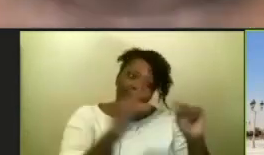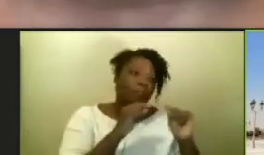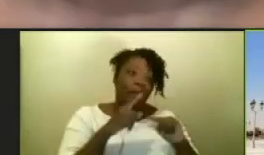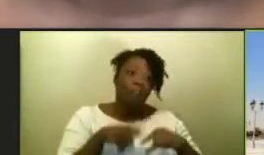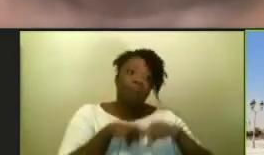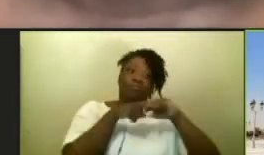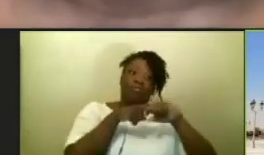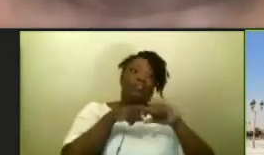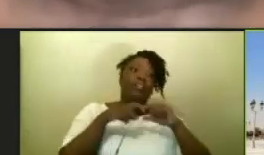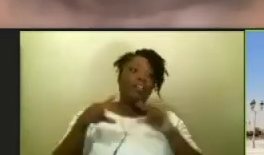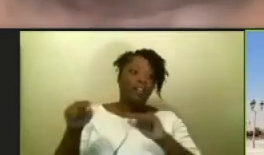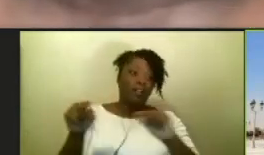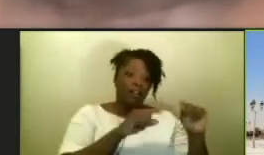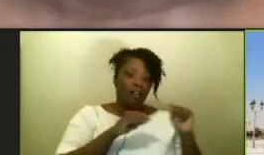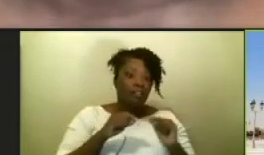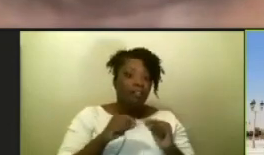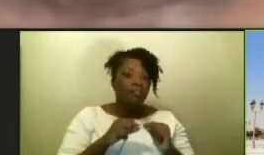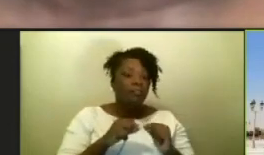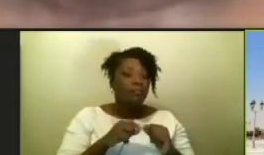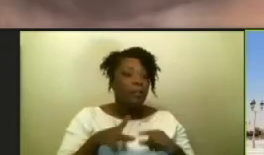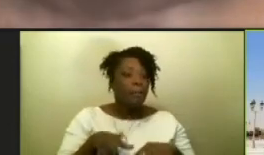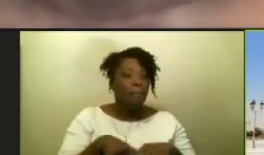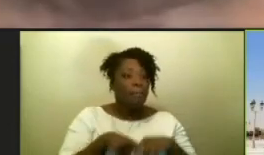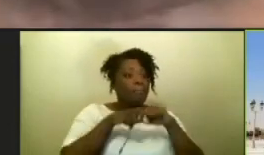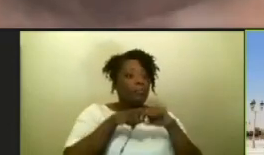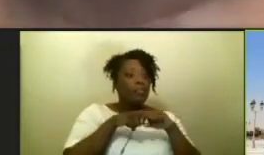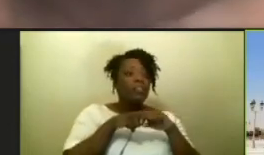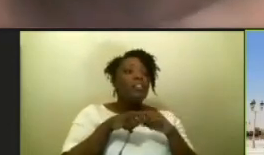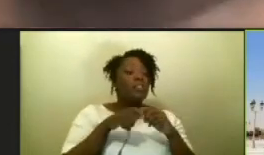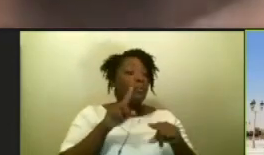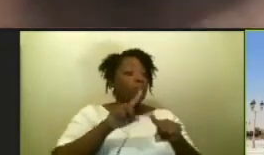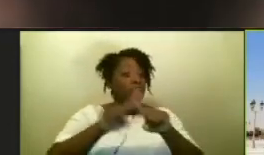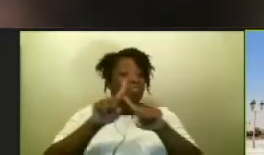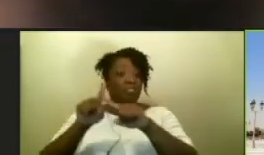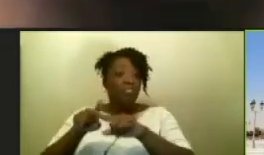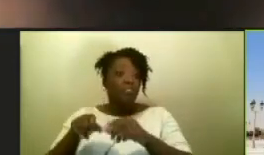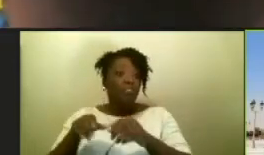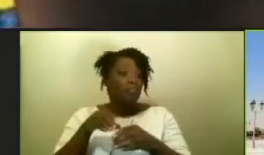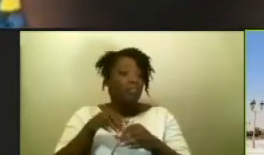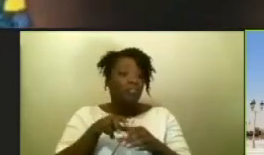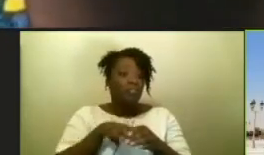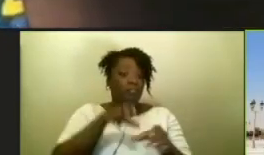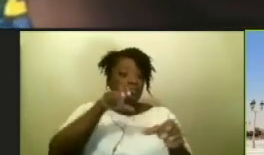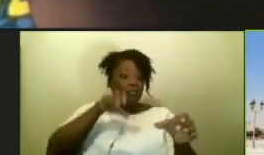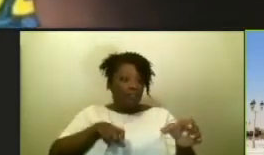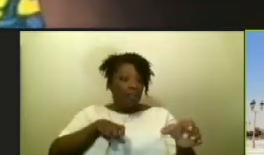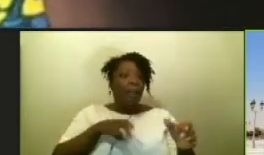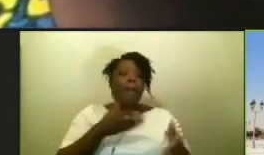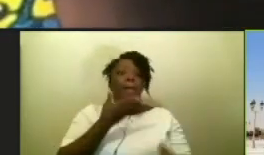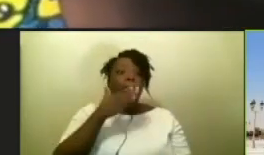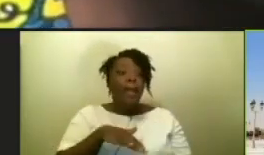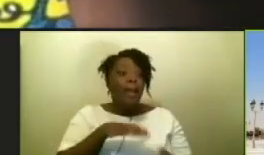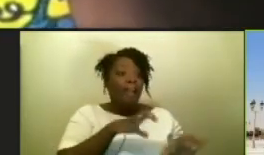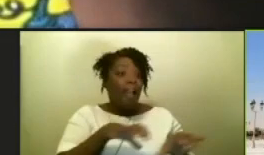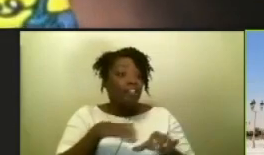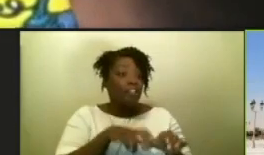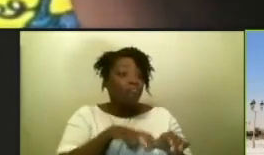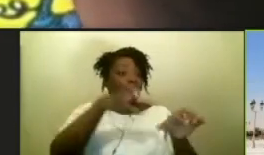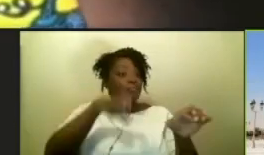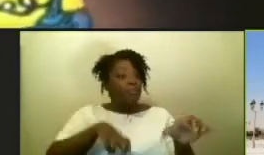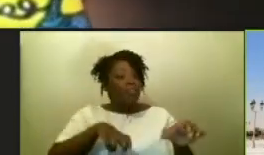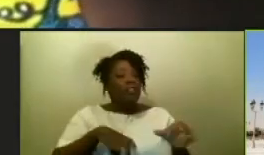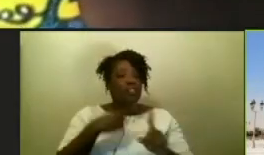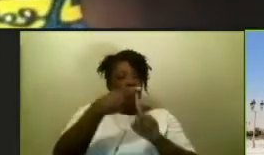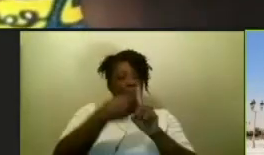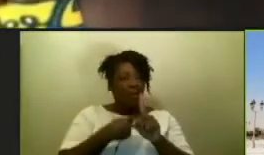you actually refrain of a lot of things that you engage that you know are not the best one. So you actually use this month to